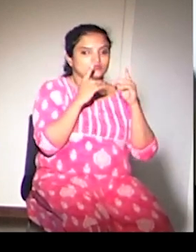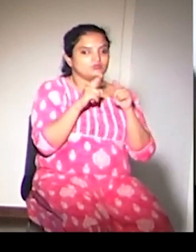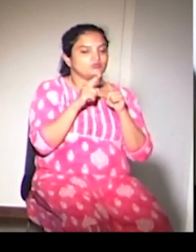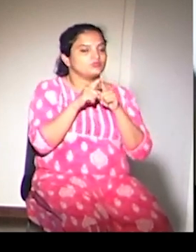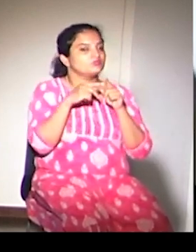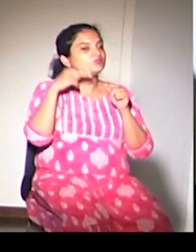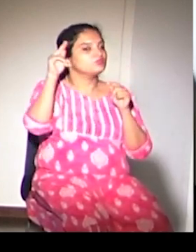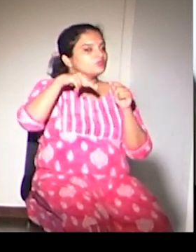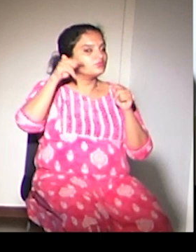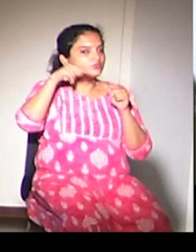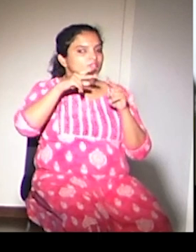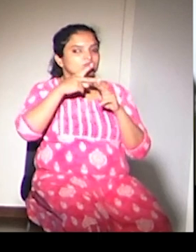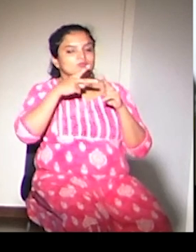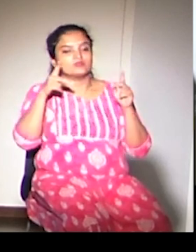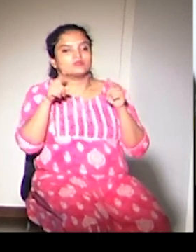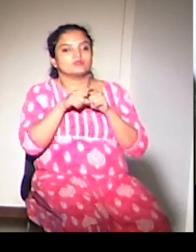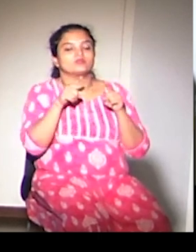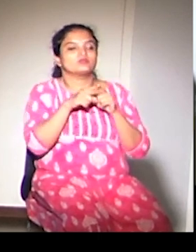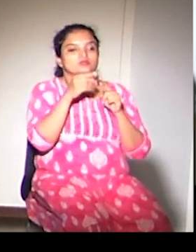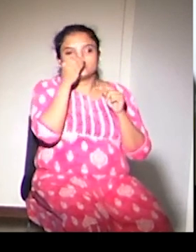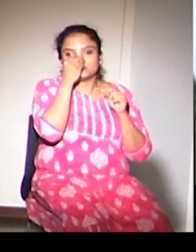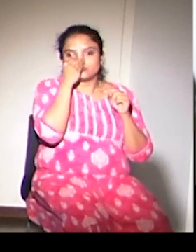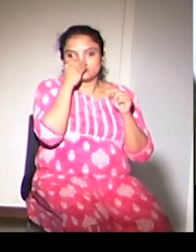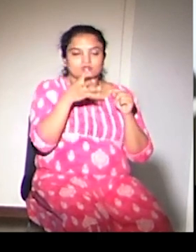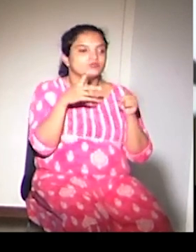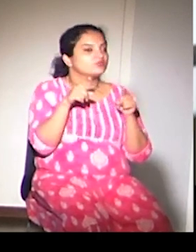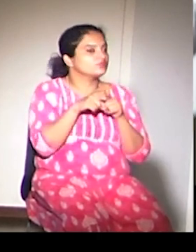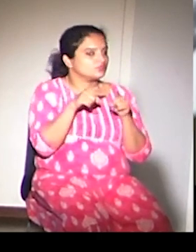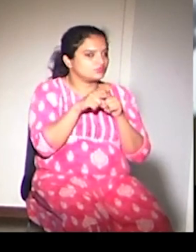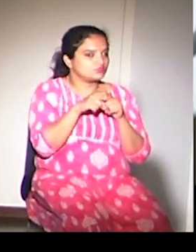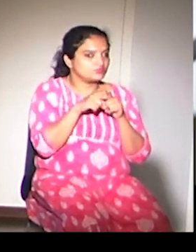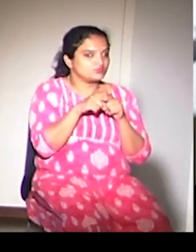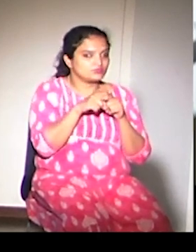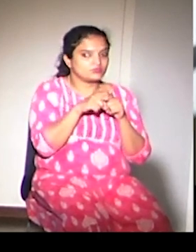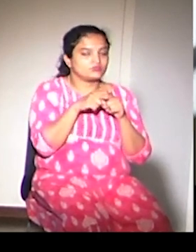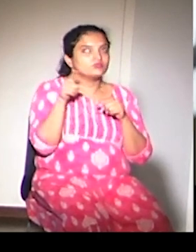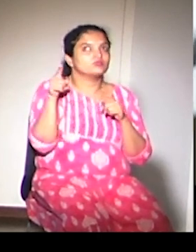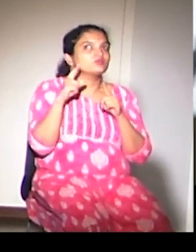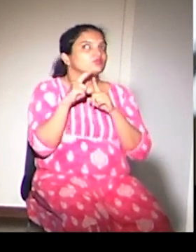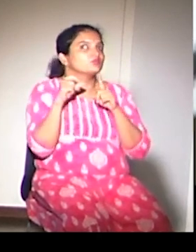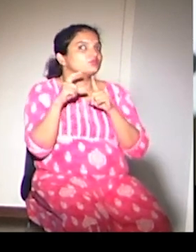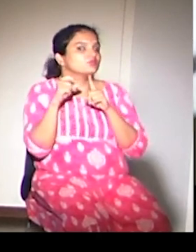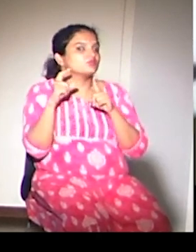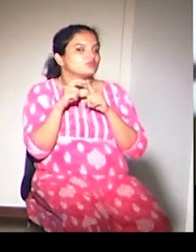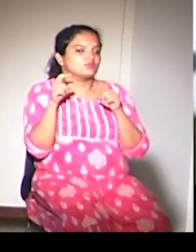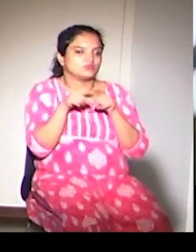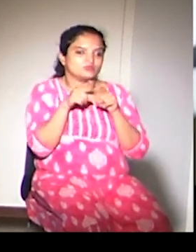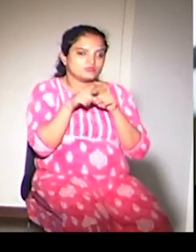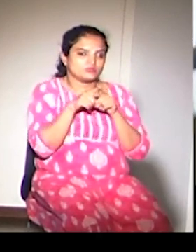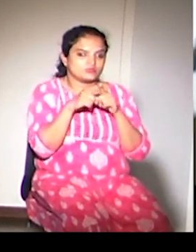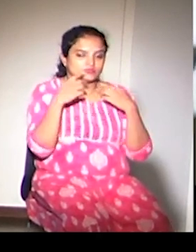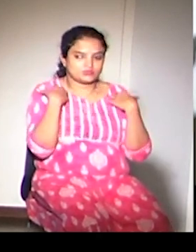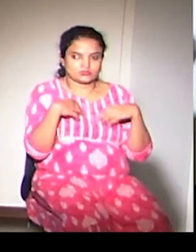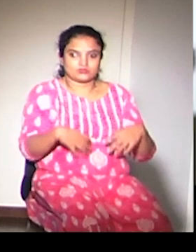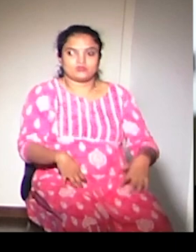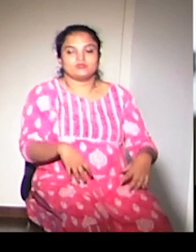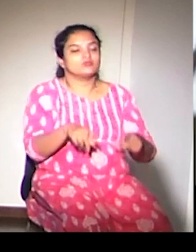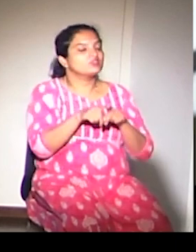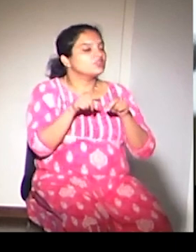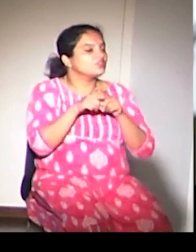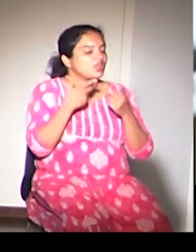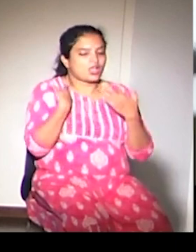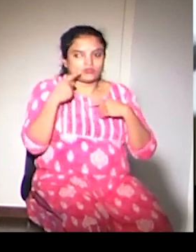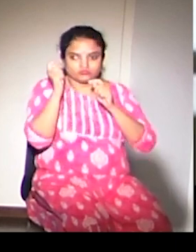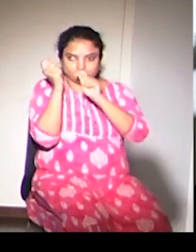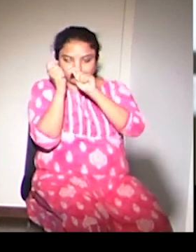tiles because it was so much easier to produce. And you could do the physical manufacturing of the tile in a repetitive